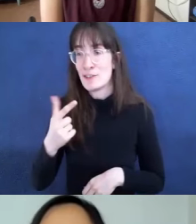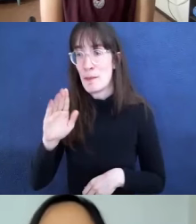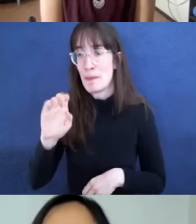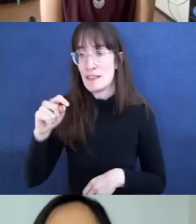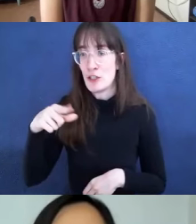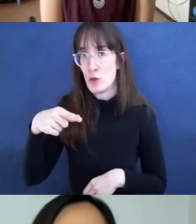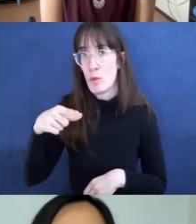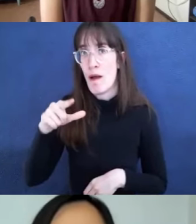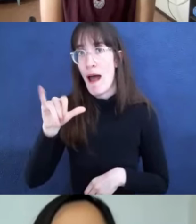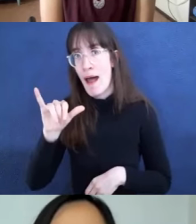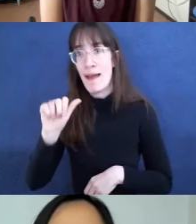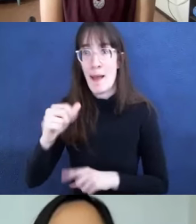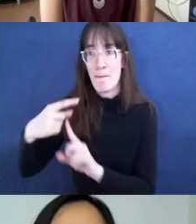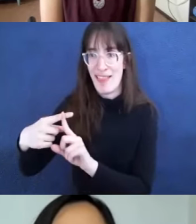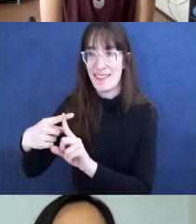LGBTQIA+.